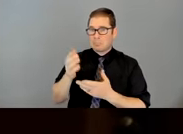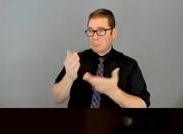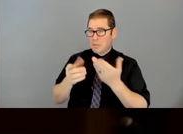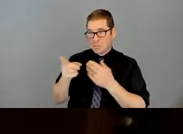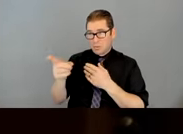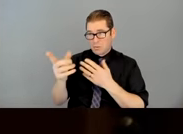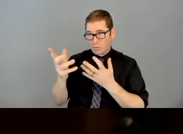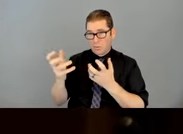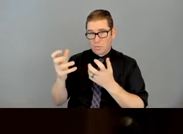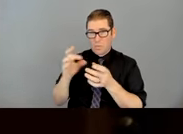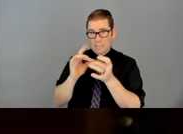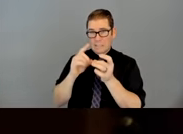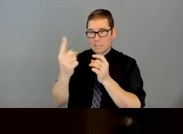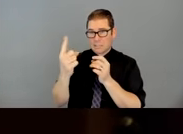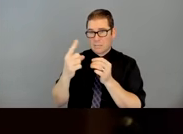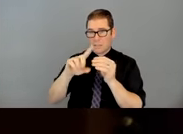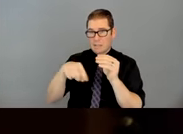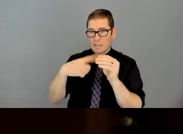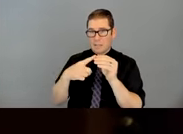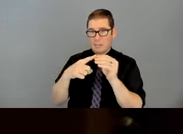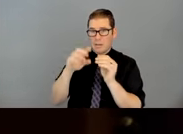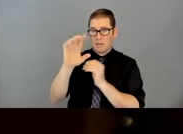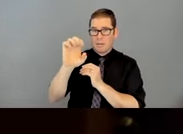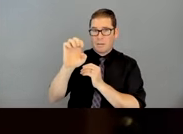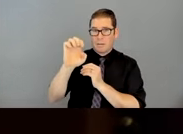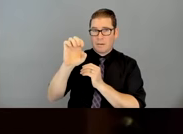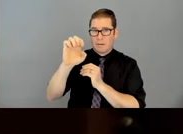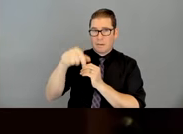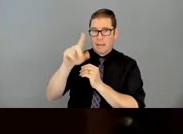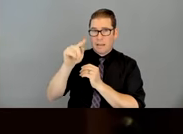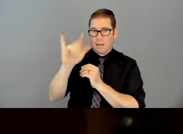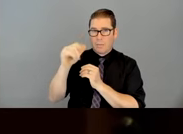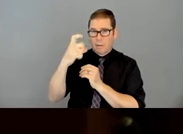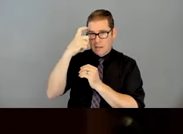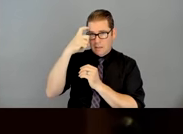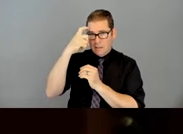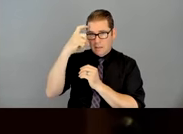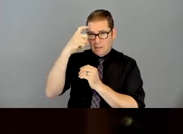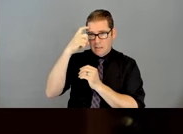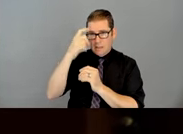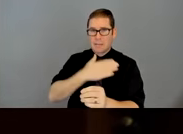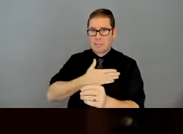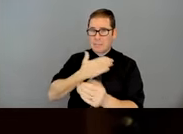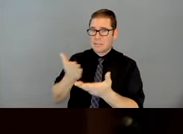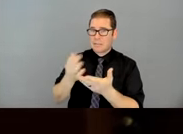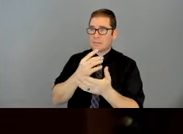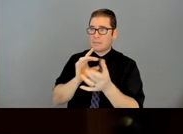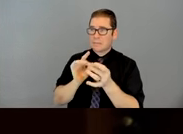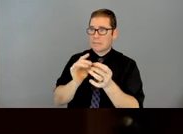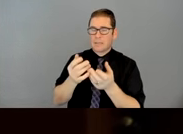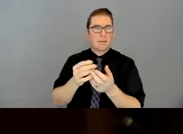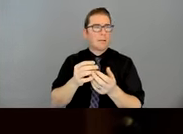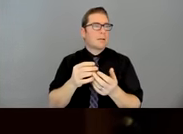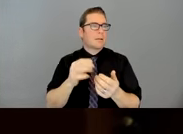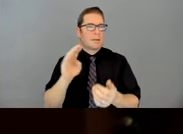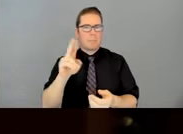But make a comment on equity-minded policies, please. Sure. I just think that